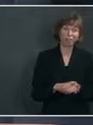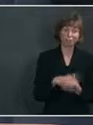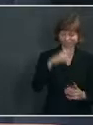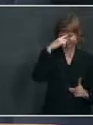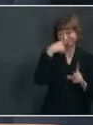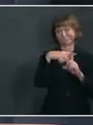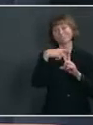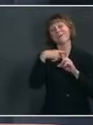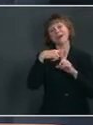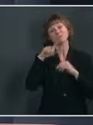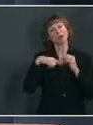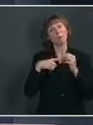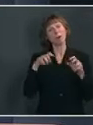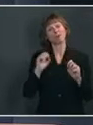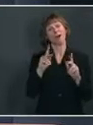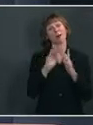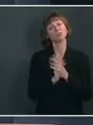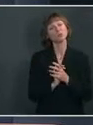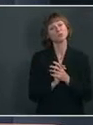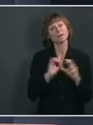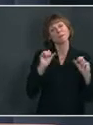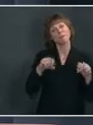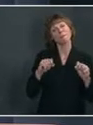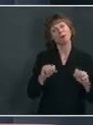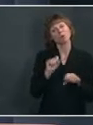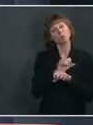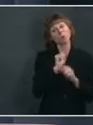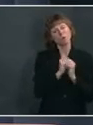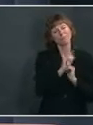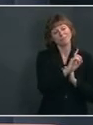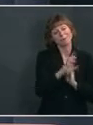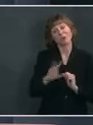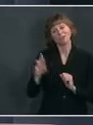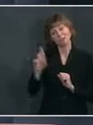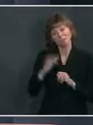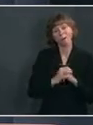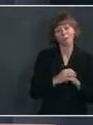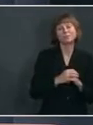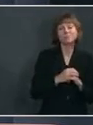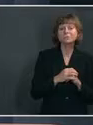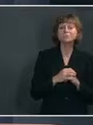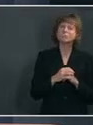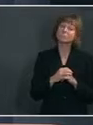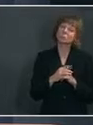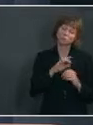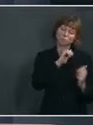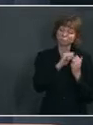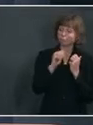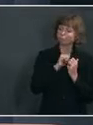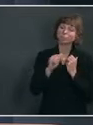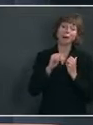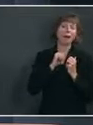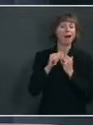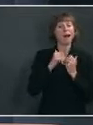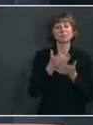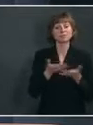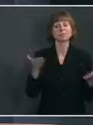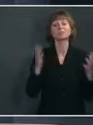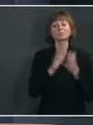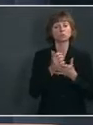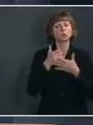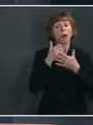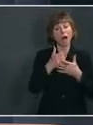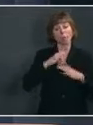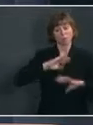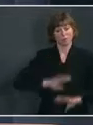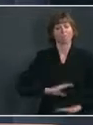the opportunity and the ability to work with Democrats and Republicans to get packages through to help bring relief